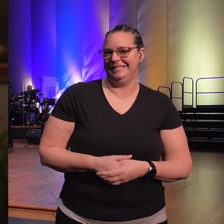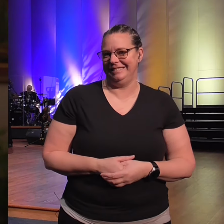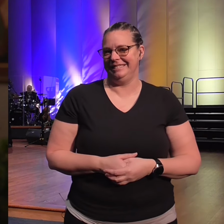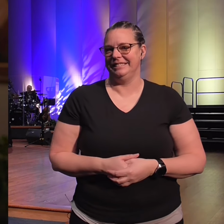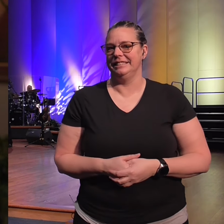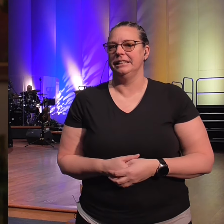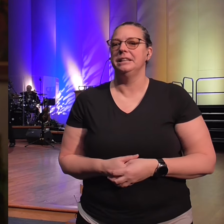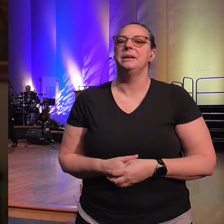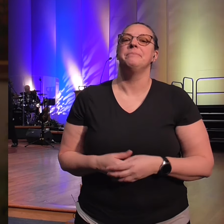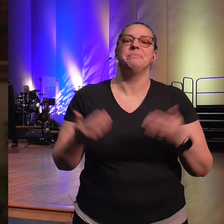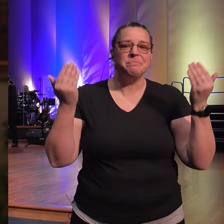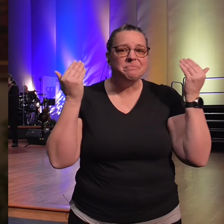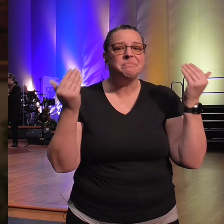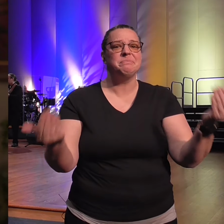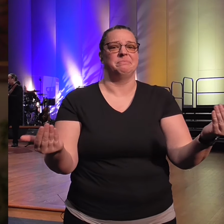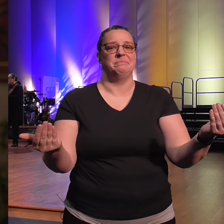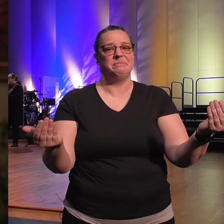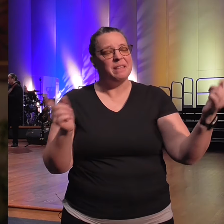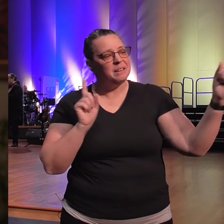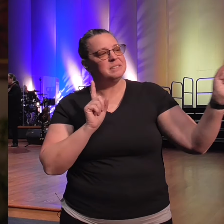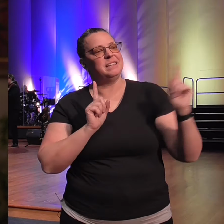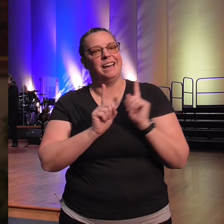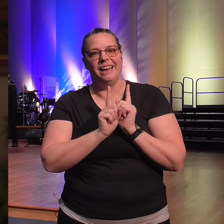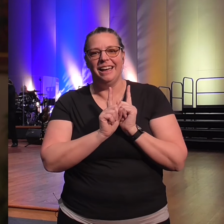So touch me,